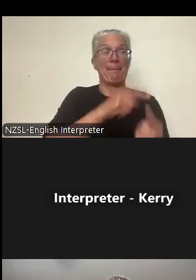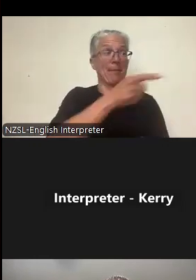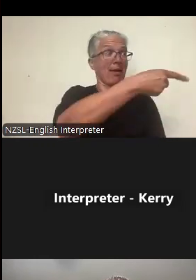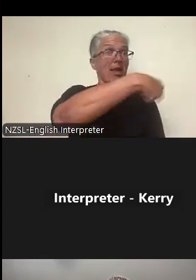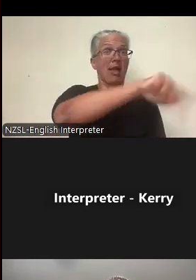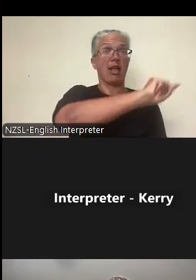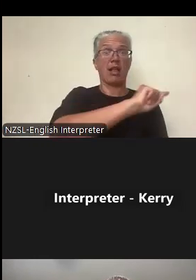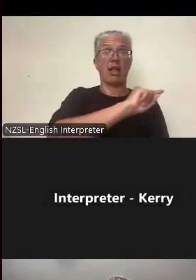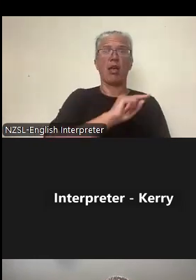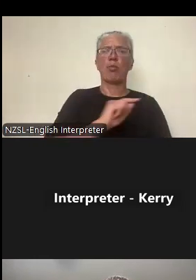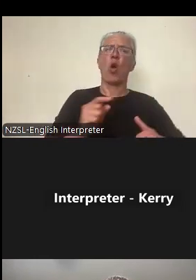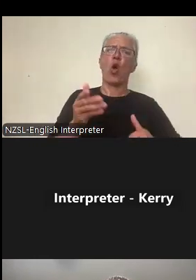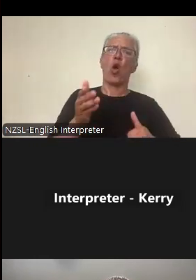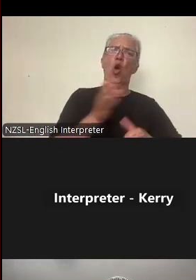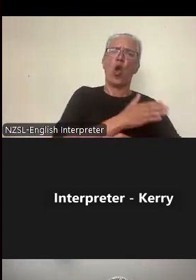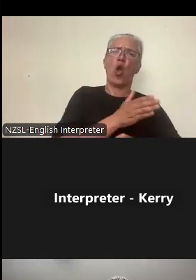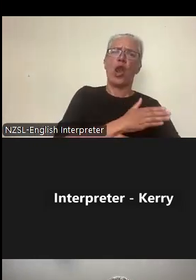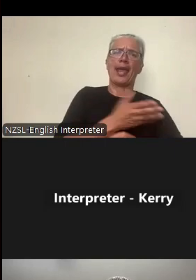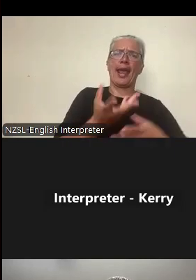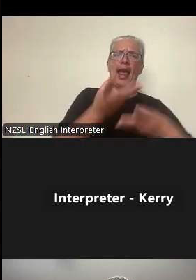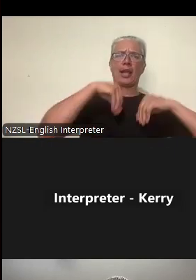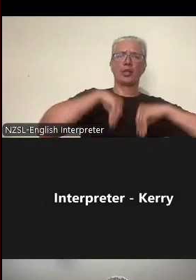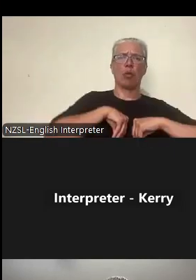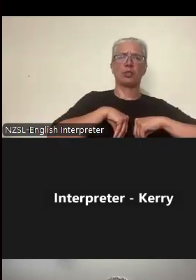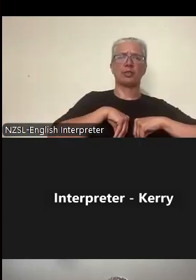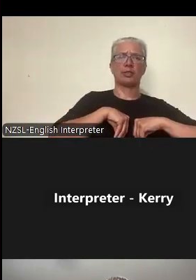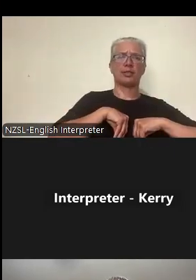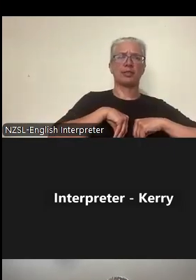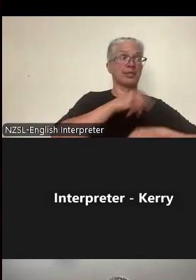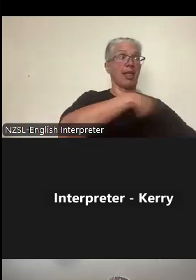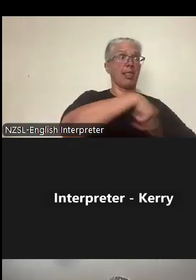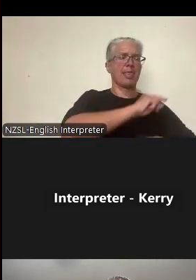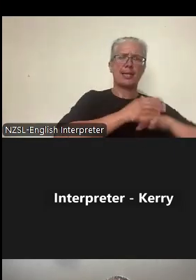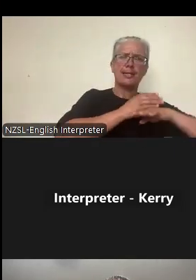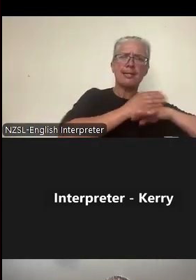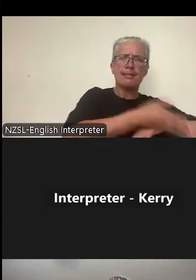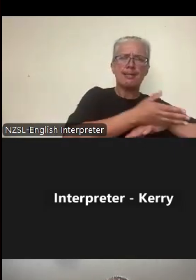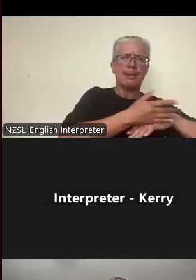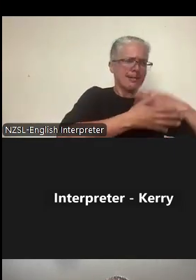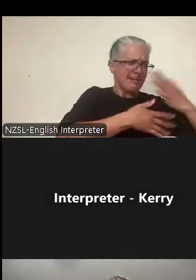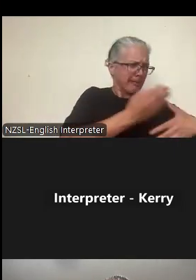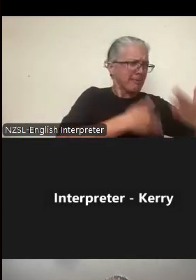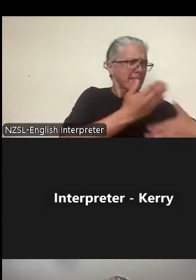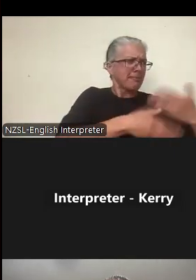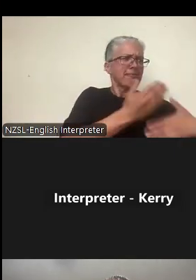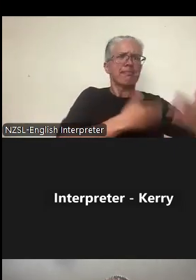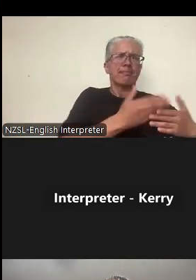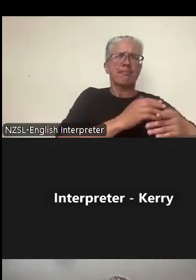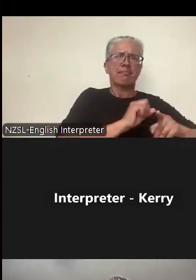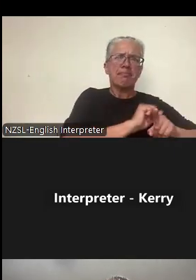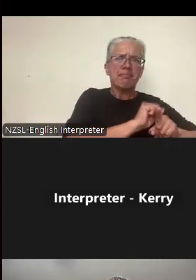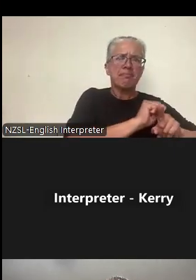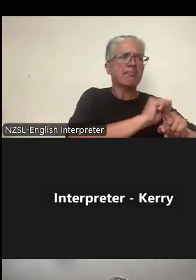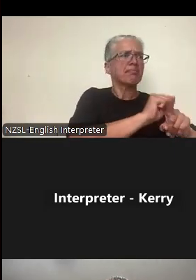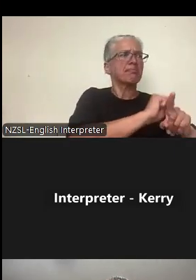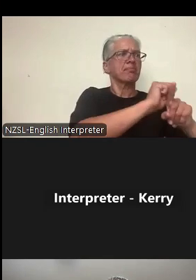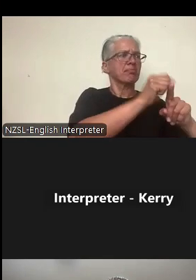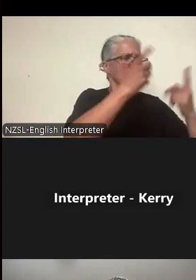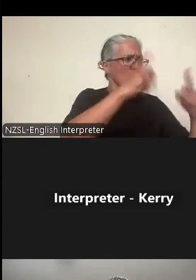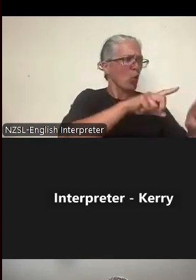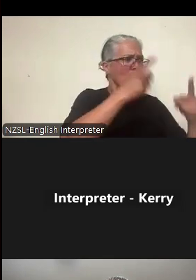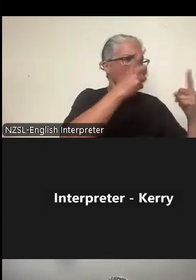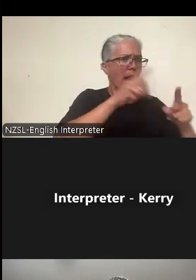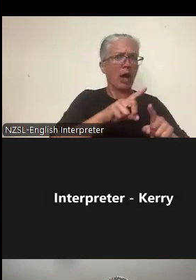hard within your school context to make sure that they are working out whether